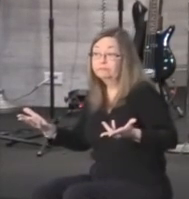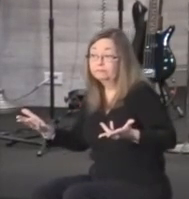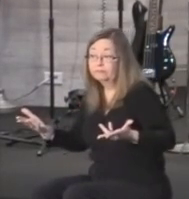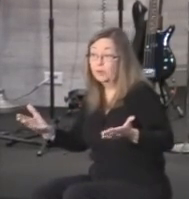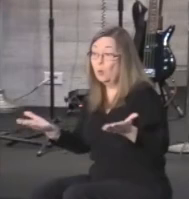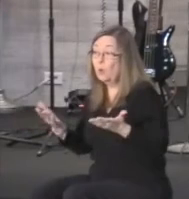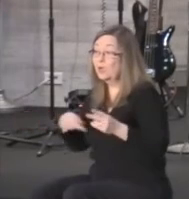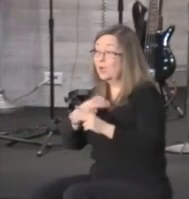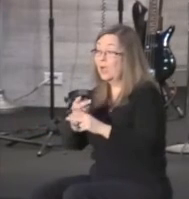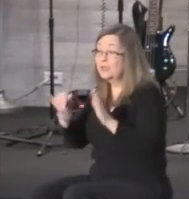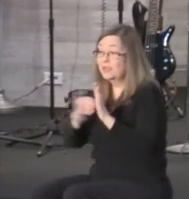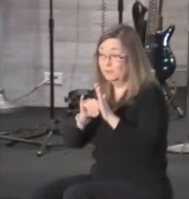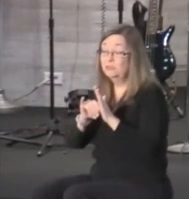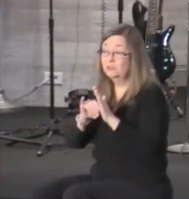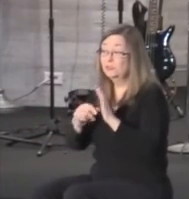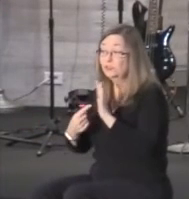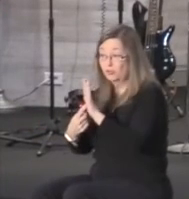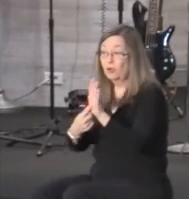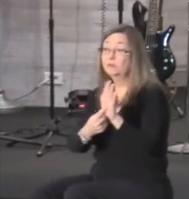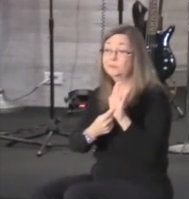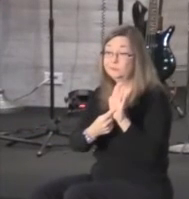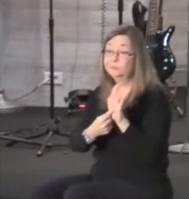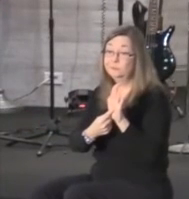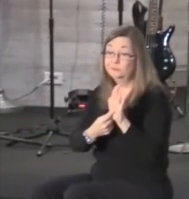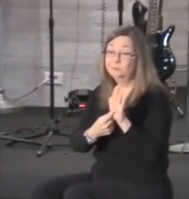What kind of image are you stamping there?